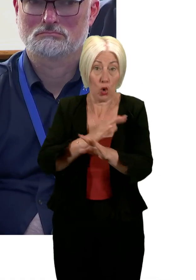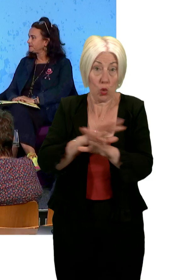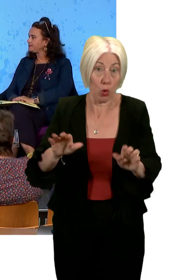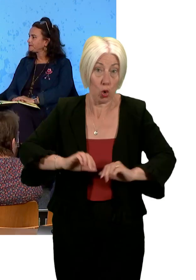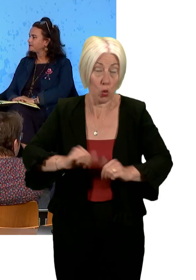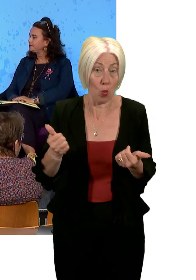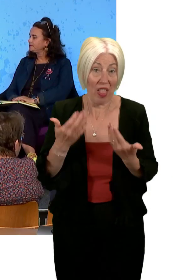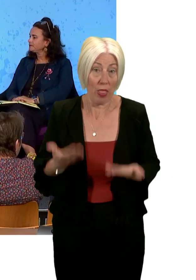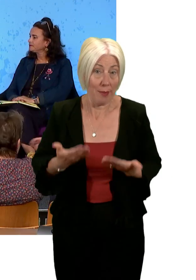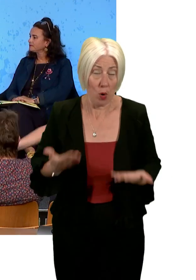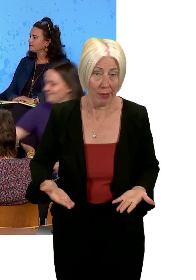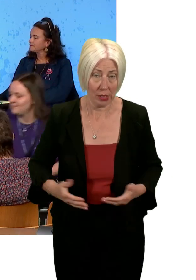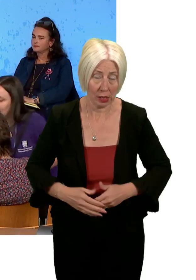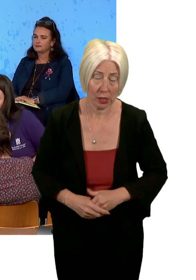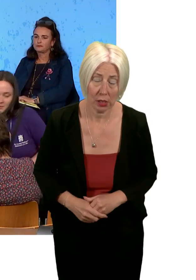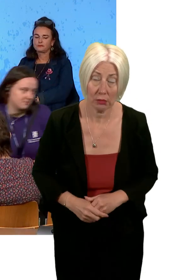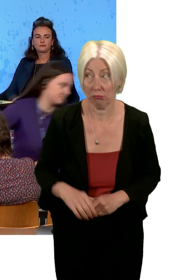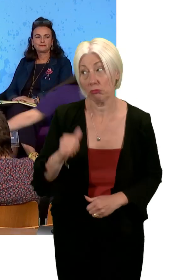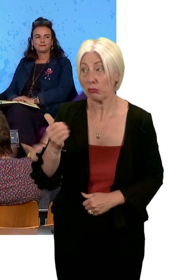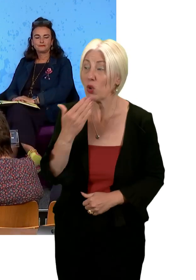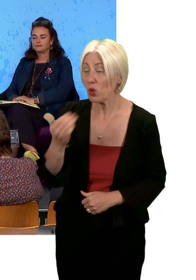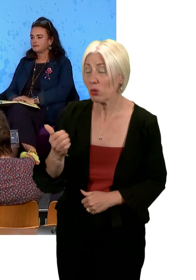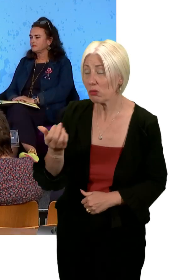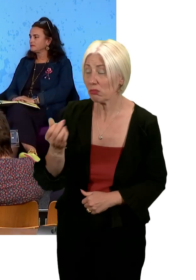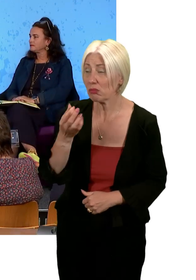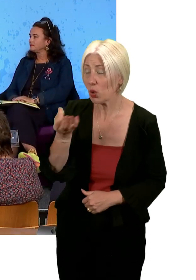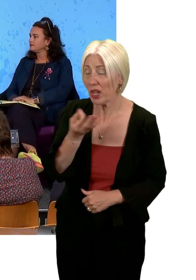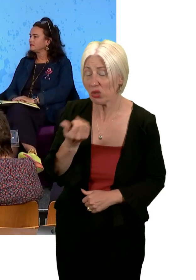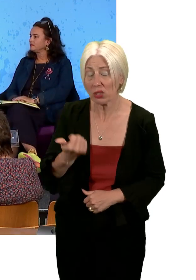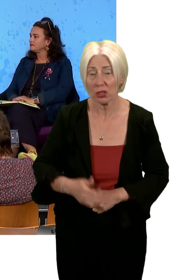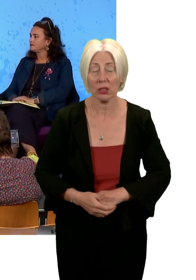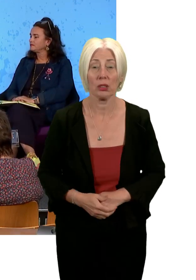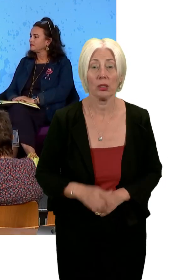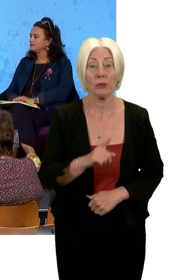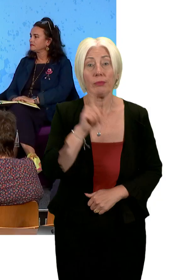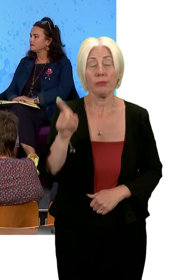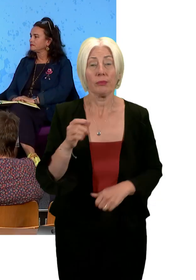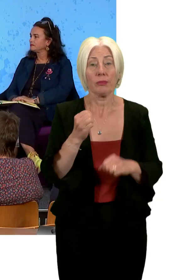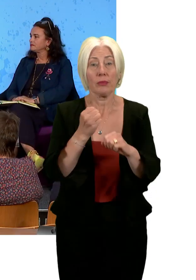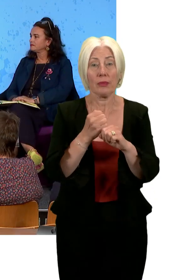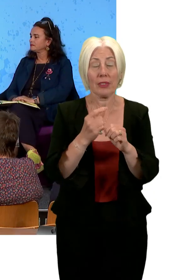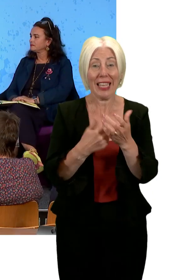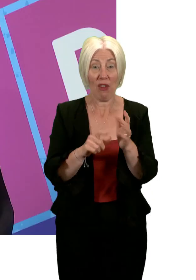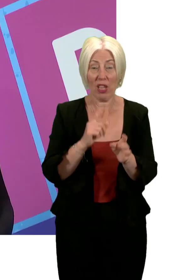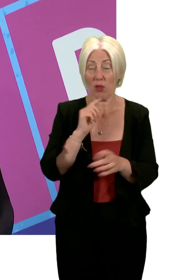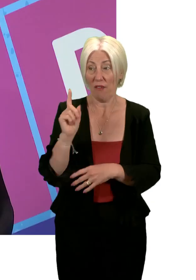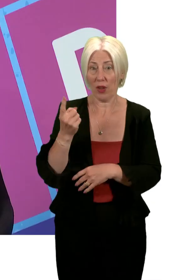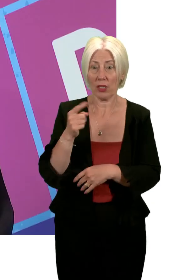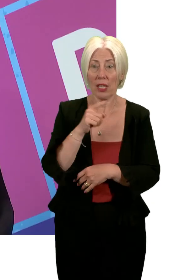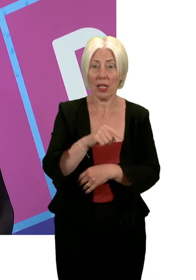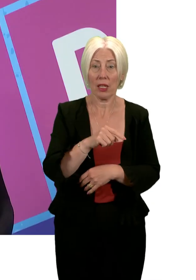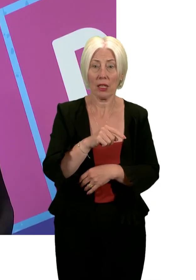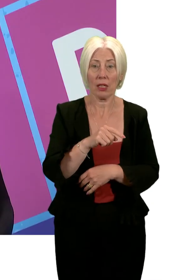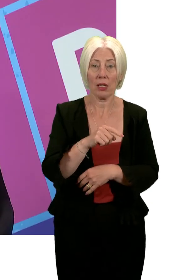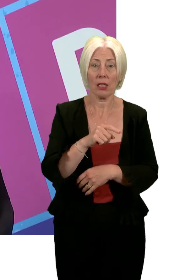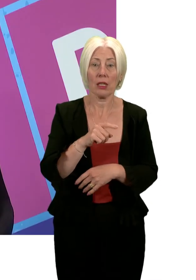question. So thank you for that. And I could come to Gary first. And as well as junk food, there's also melon